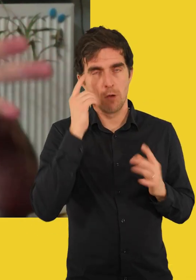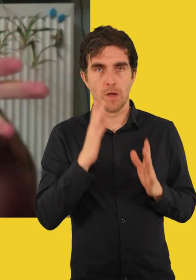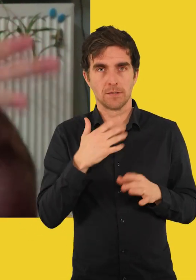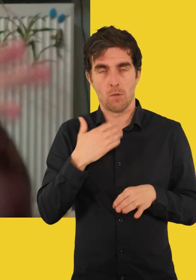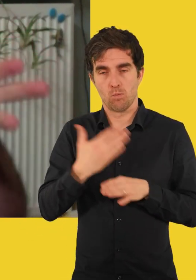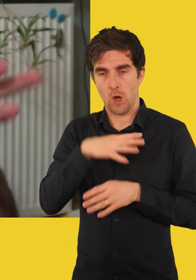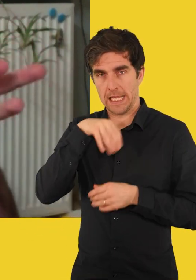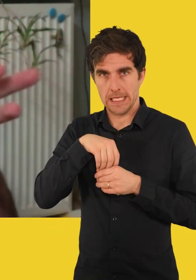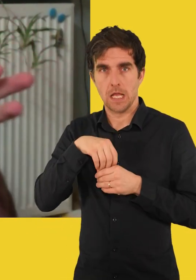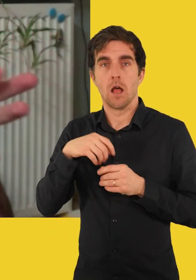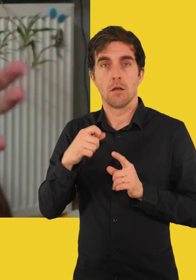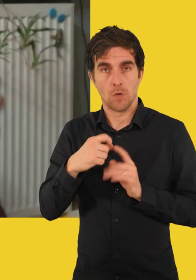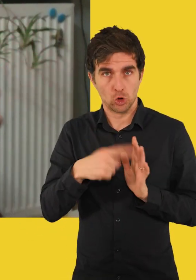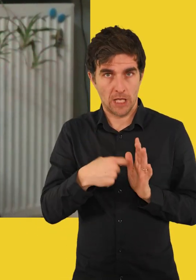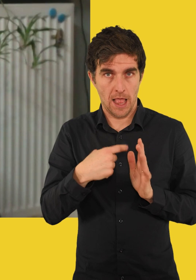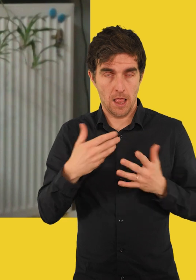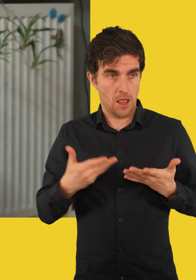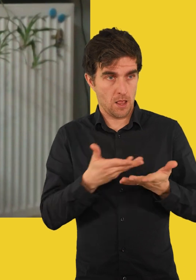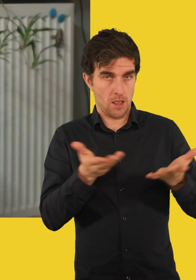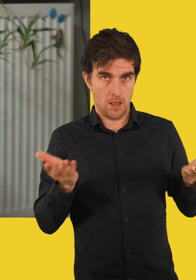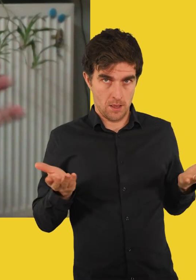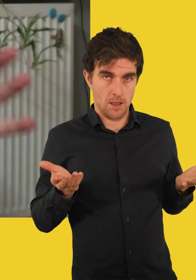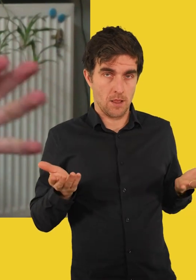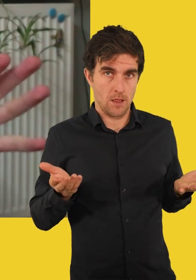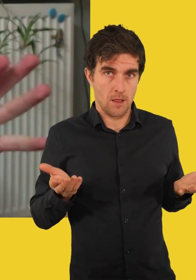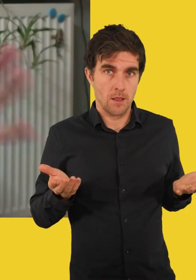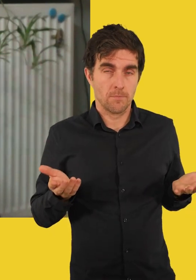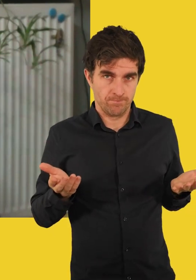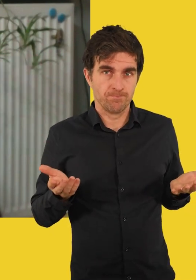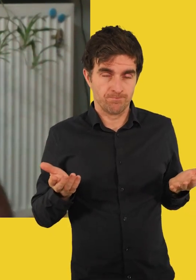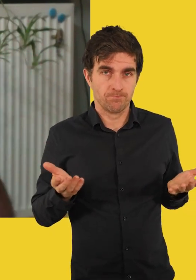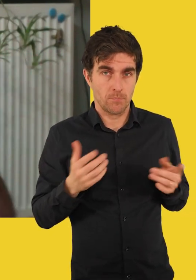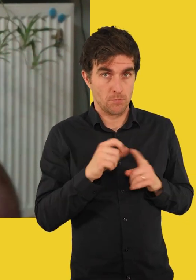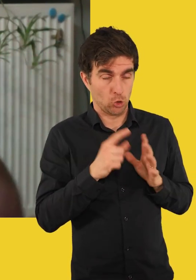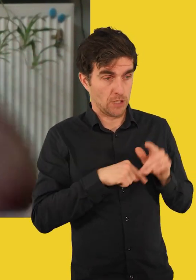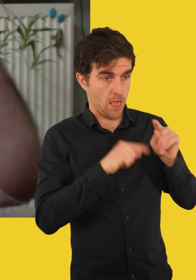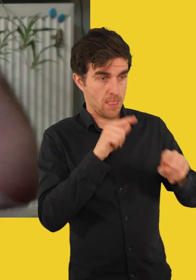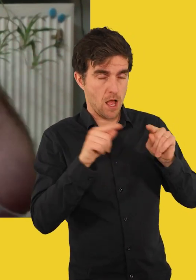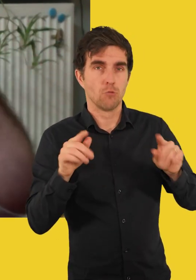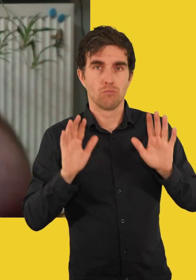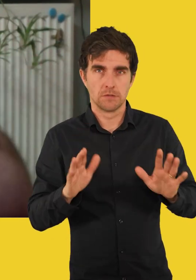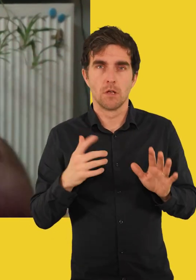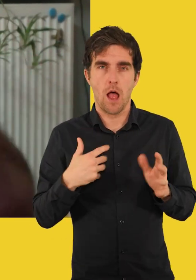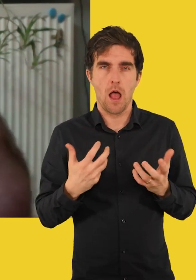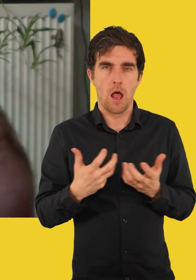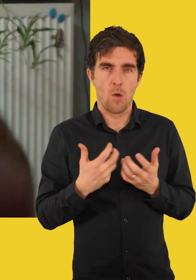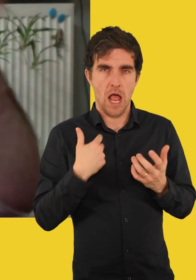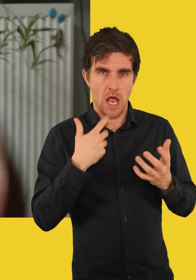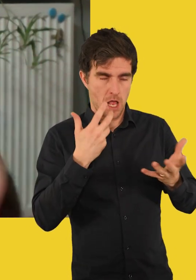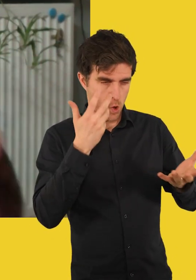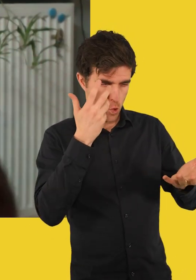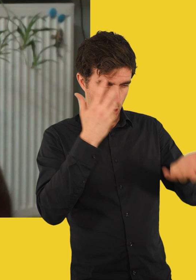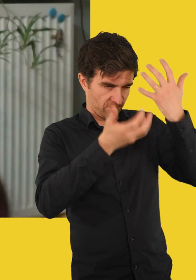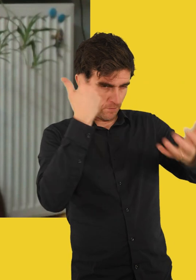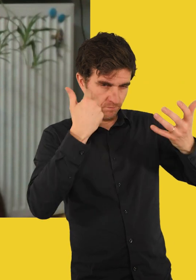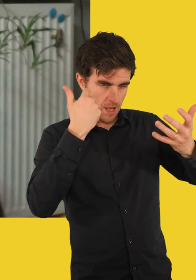inside, and then you have projects that are outside of that and are trying to deconstruct them and bring them